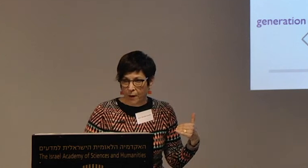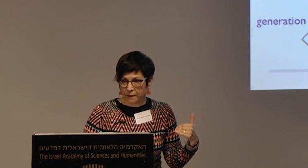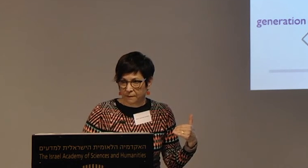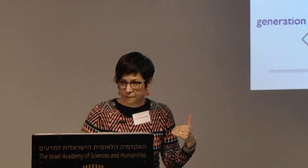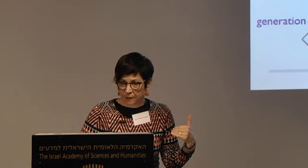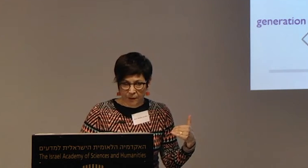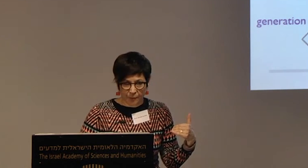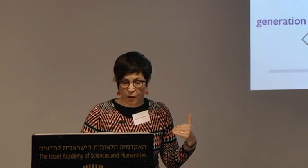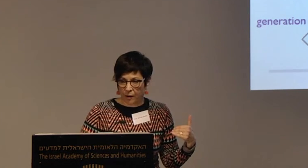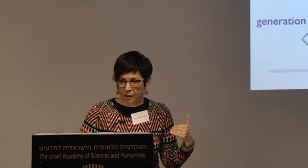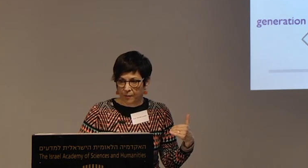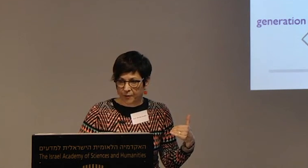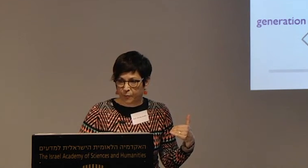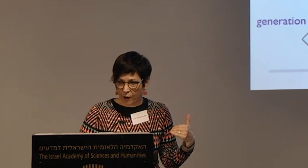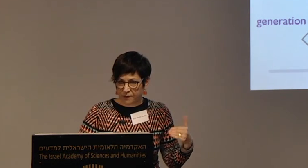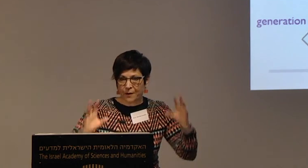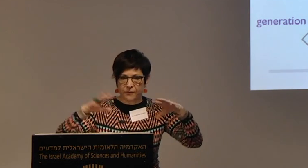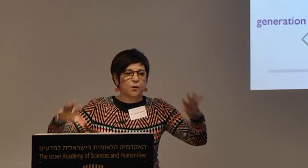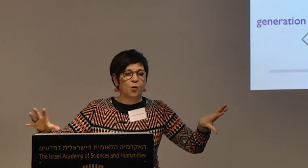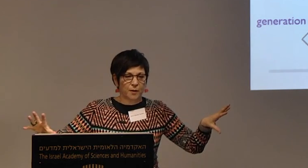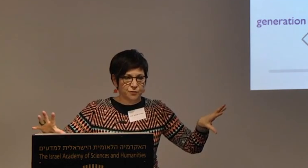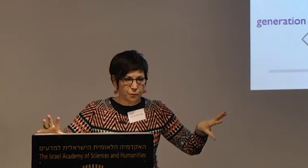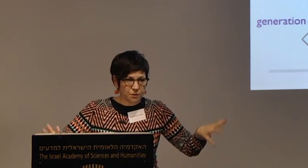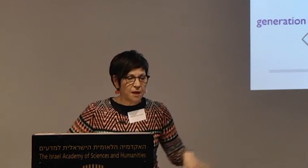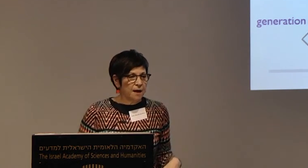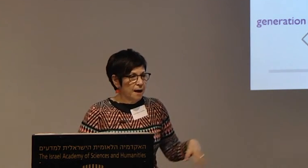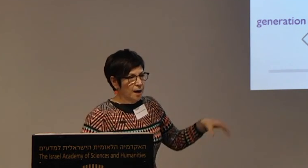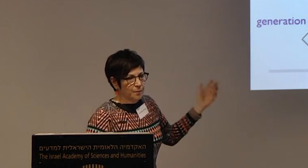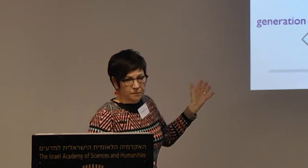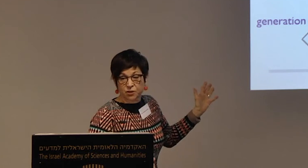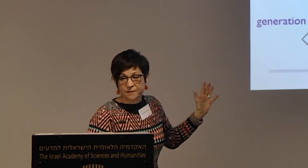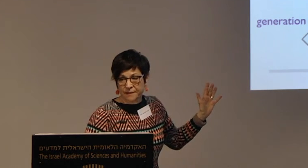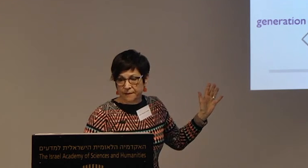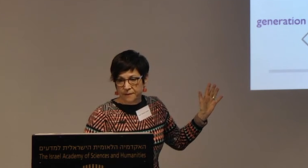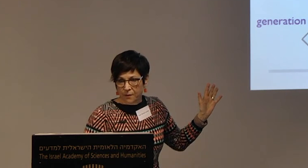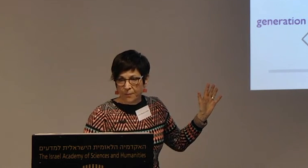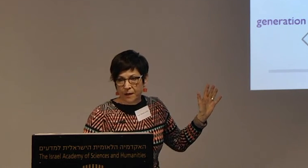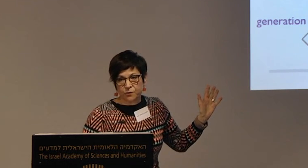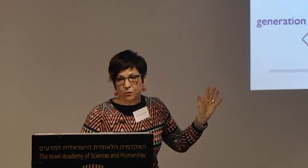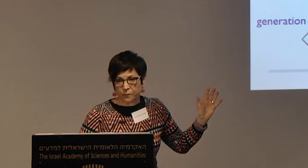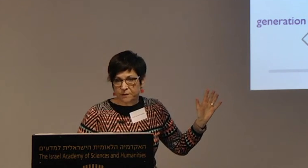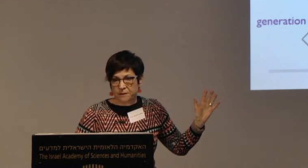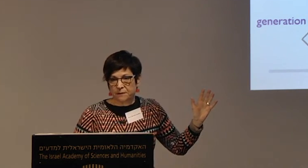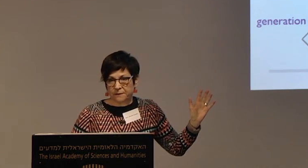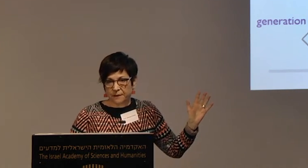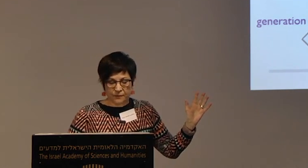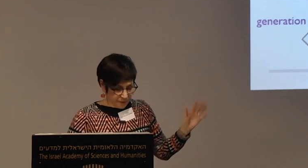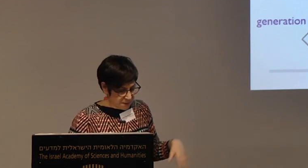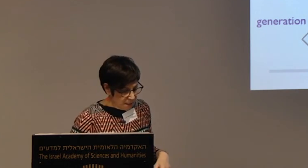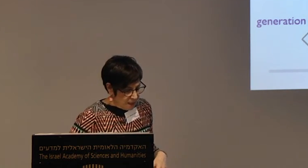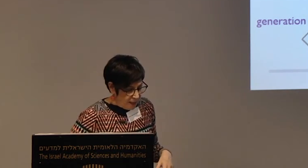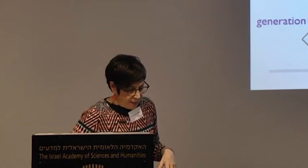quite a, a pro, a bit of progress, rather than a whole bunch of words. Um, it's just a tendency though. I'm not even sure if it was statistically